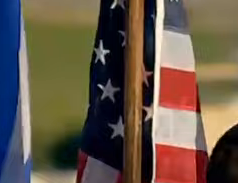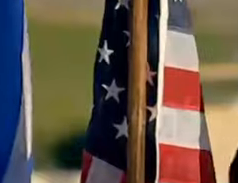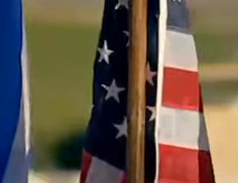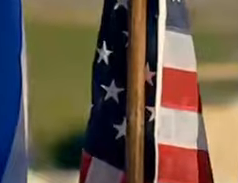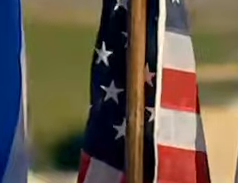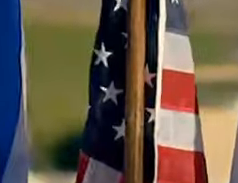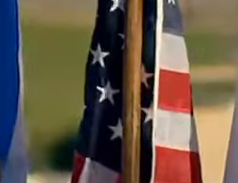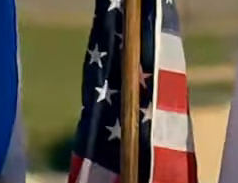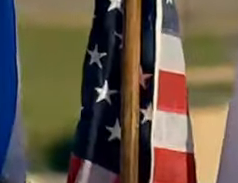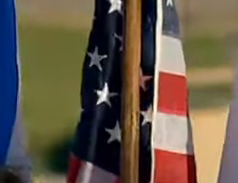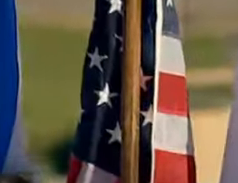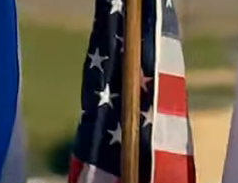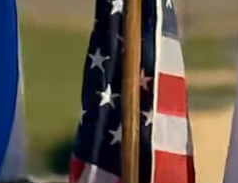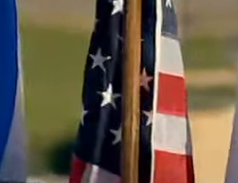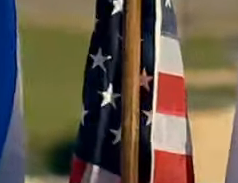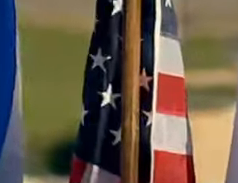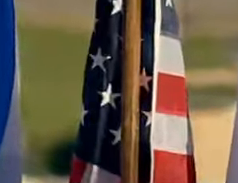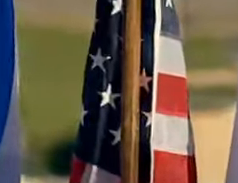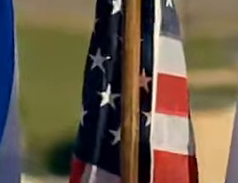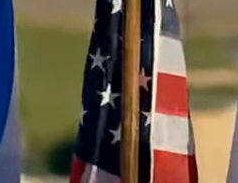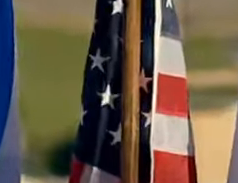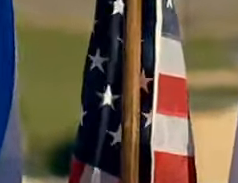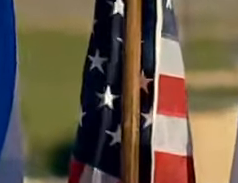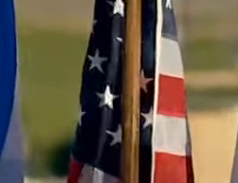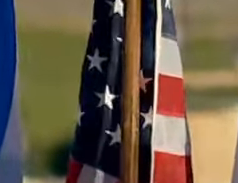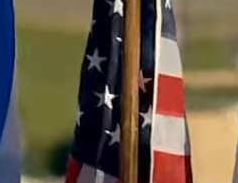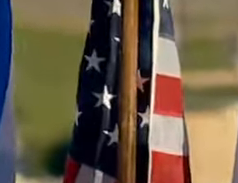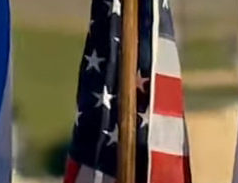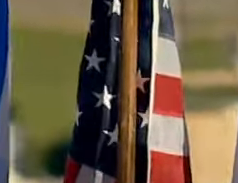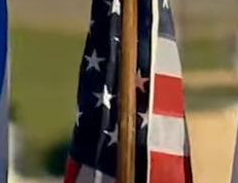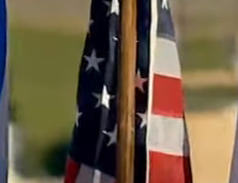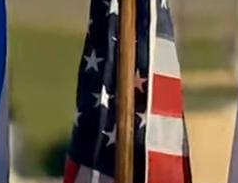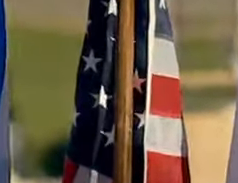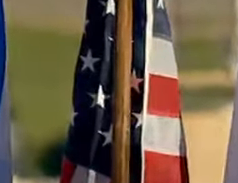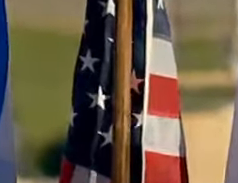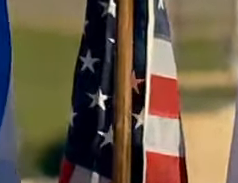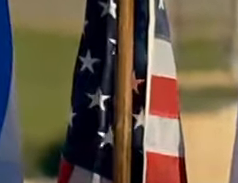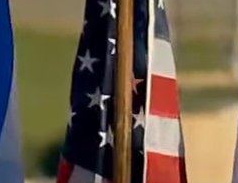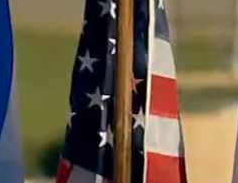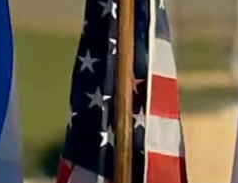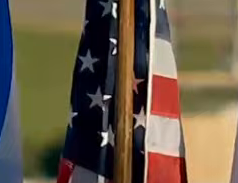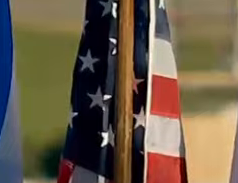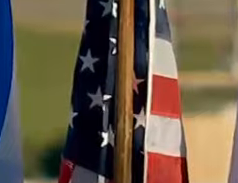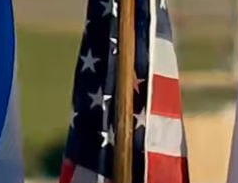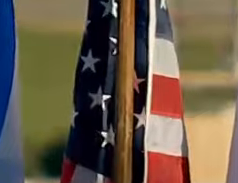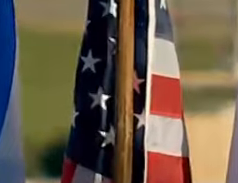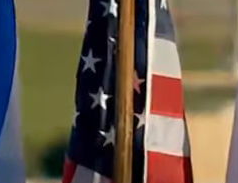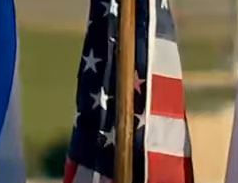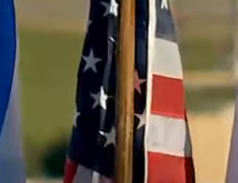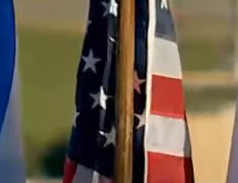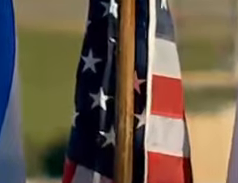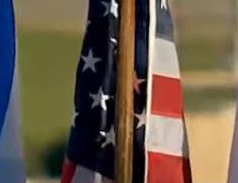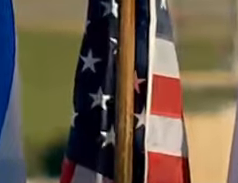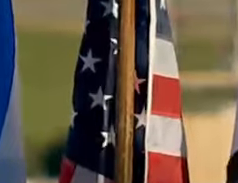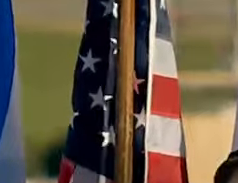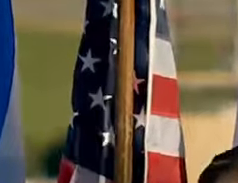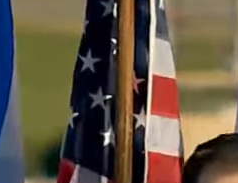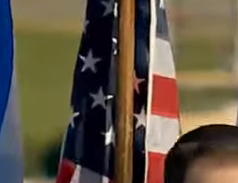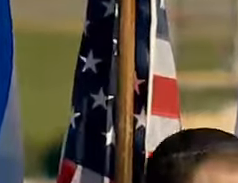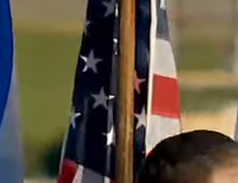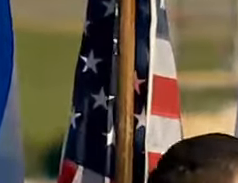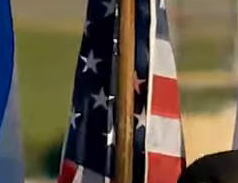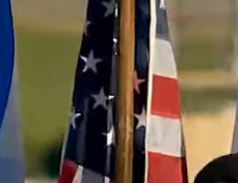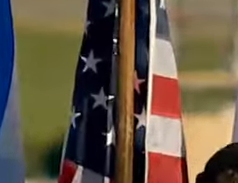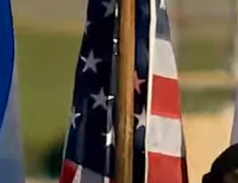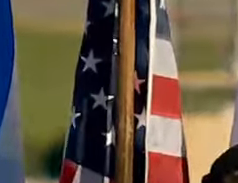then I pray, don't take me soon, I am here for a reason. Sometimes in my